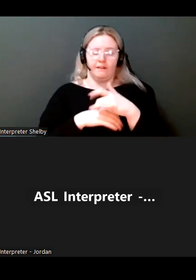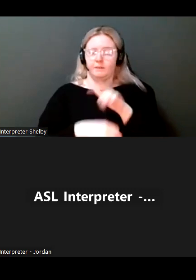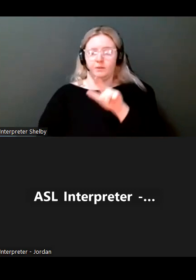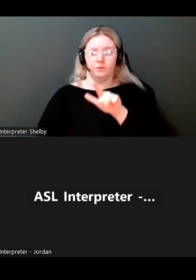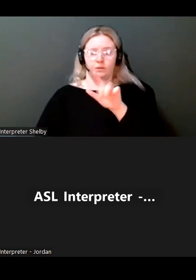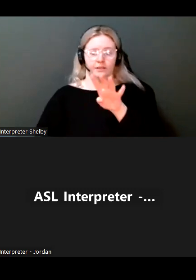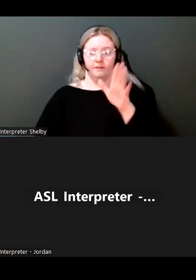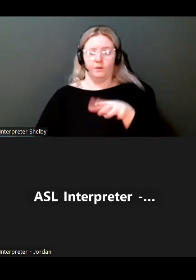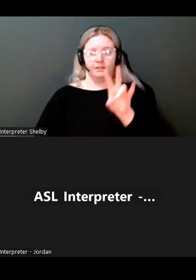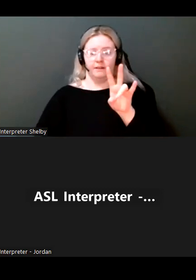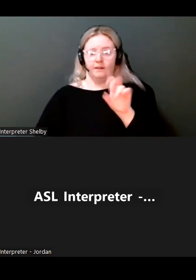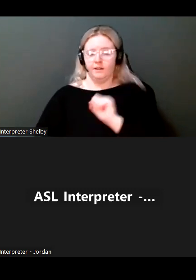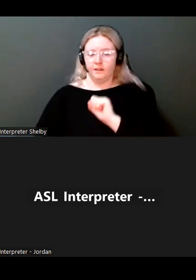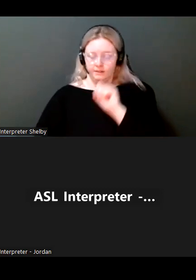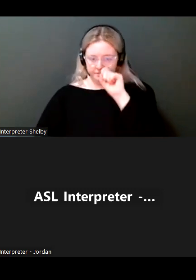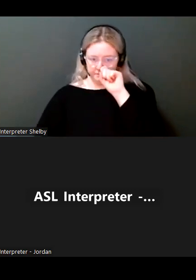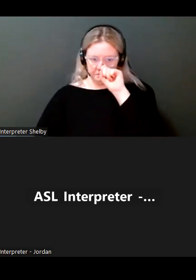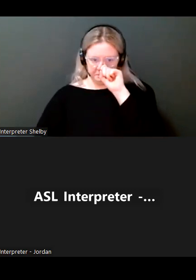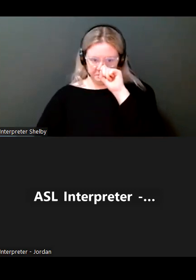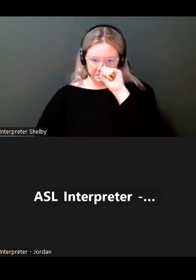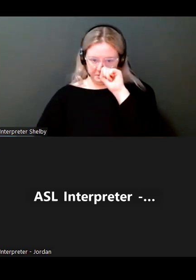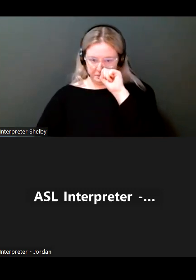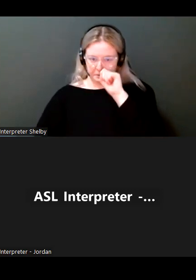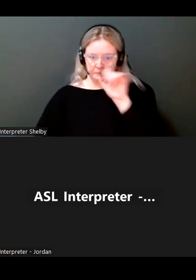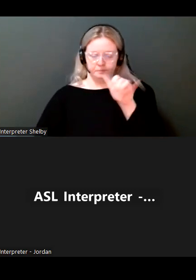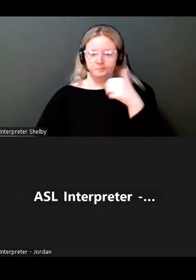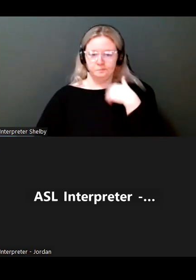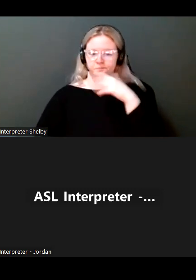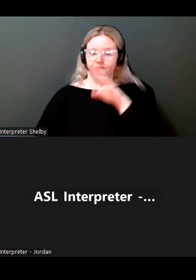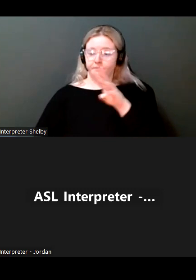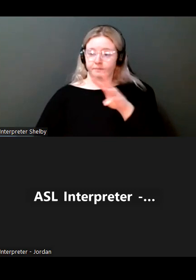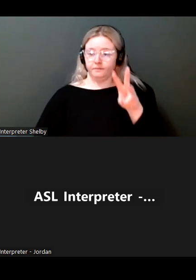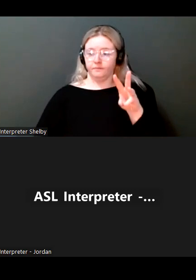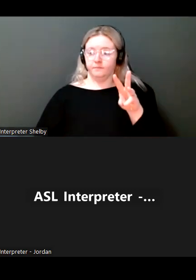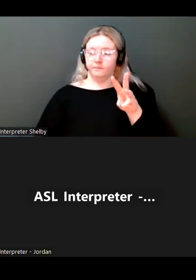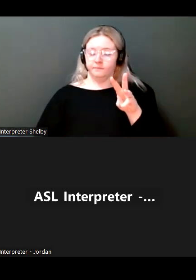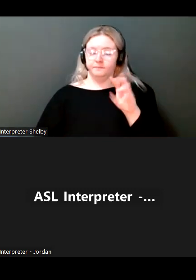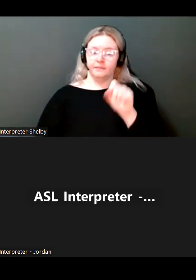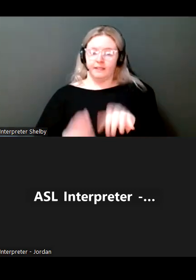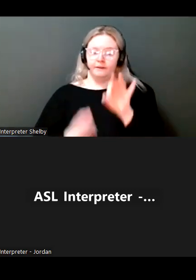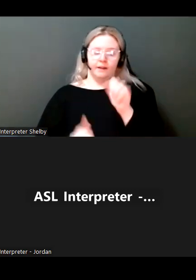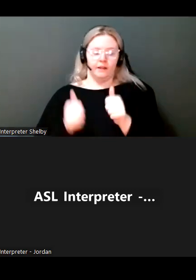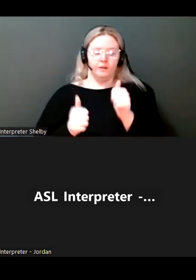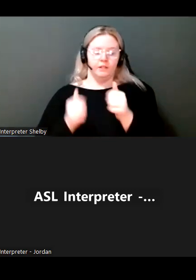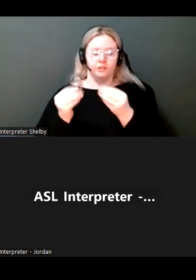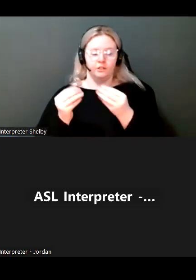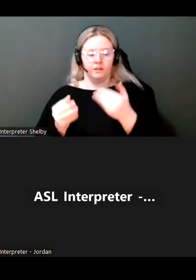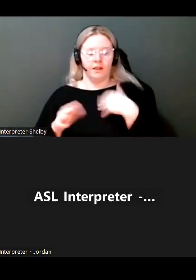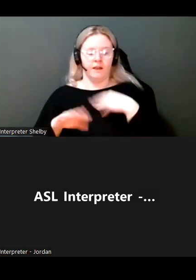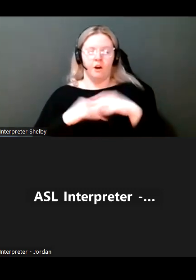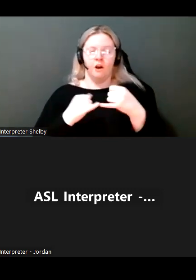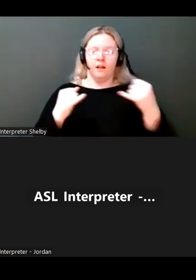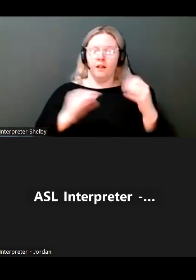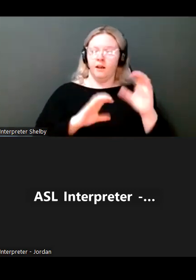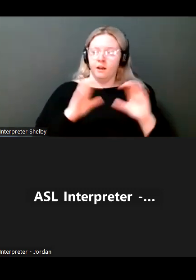week. They also have a website. You can search them, find out what information they have. They have an online chat on